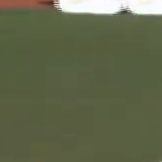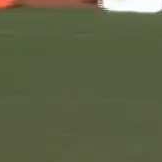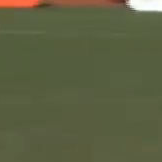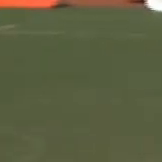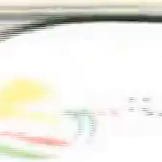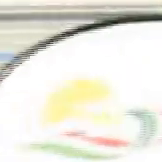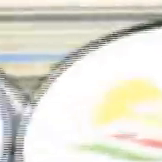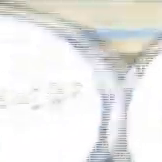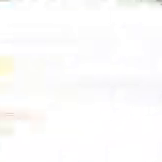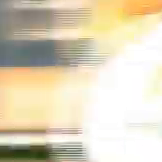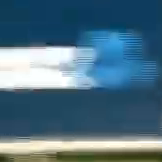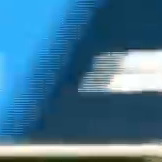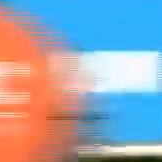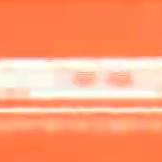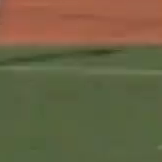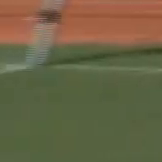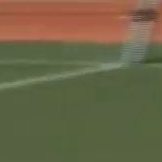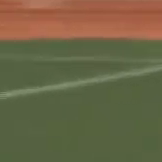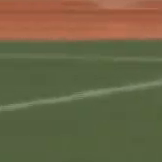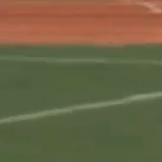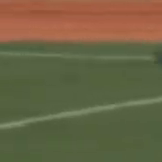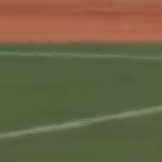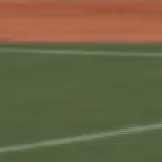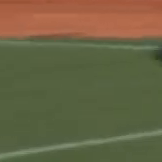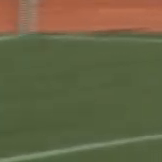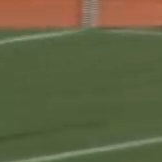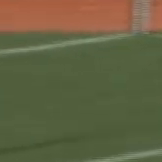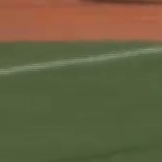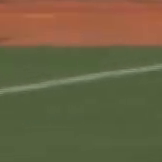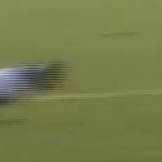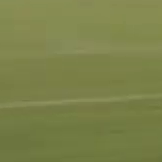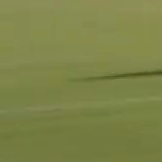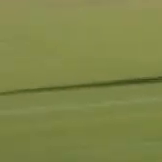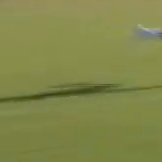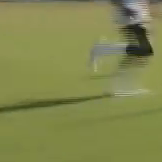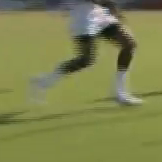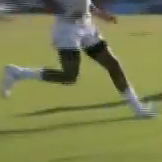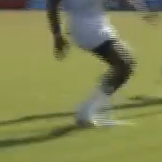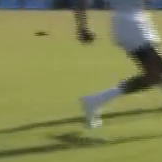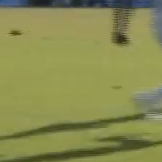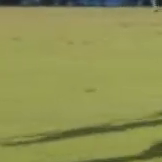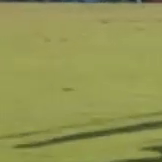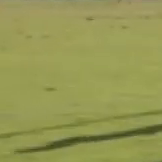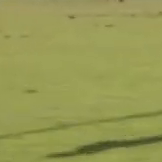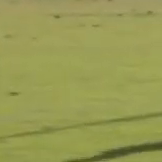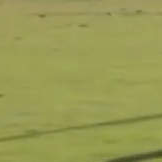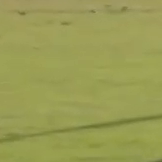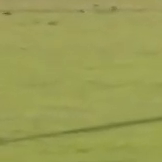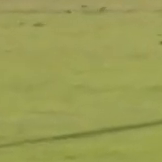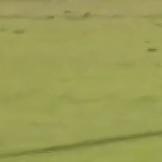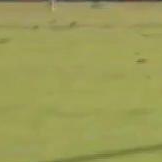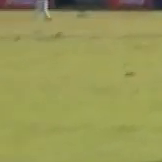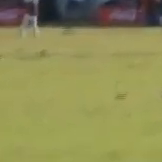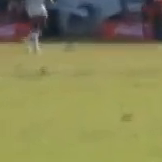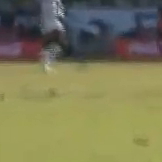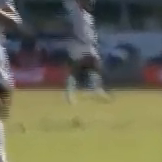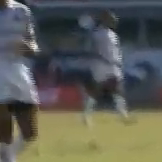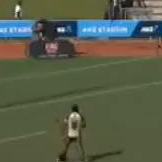He tries his speed on the flank. The offload is good to Kamanieli Rasaku. And he will bring it